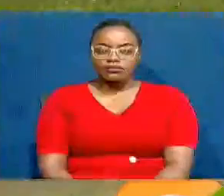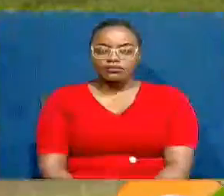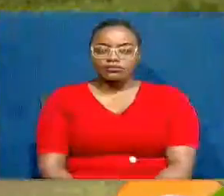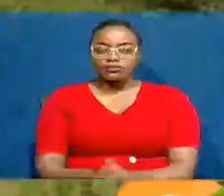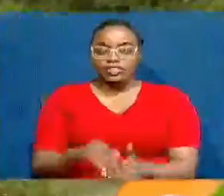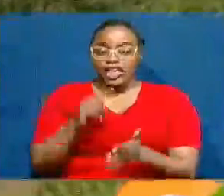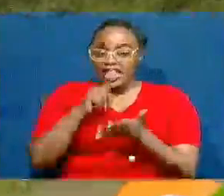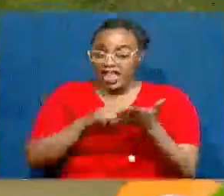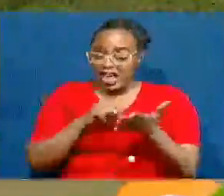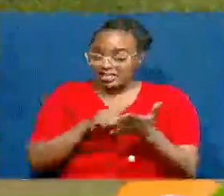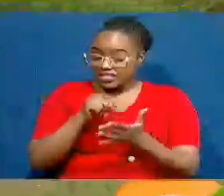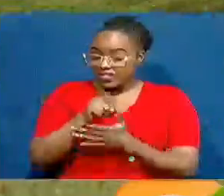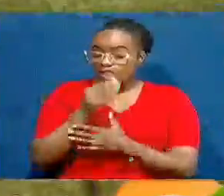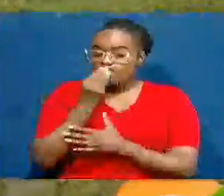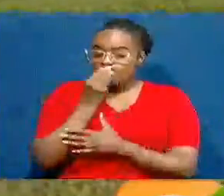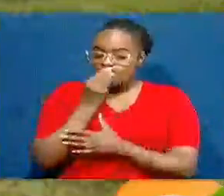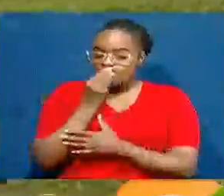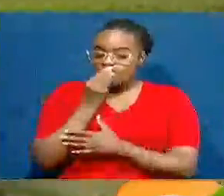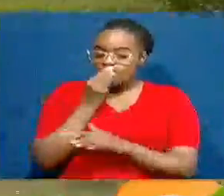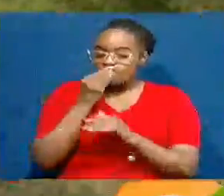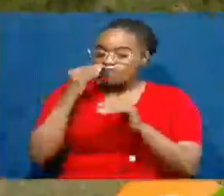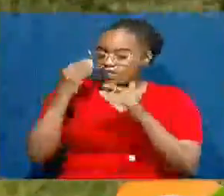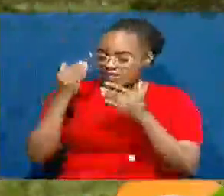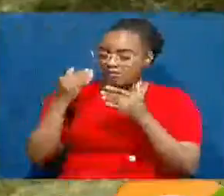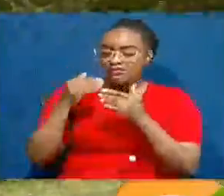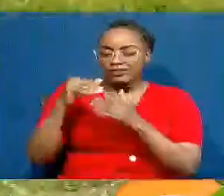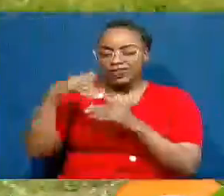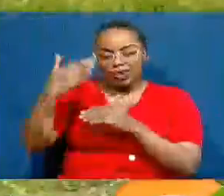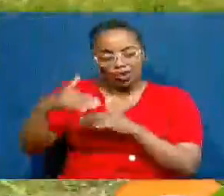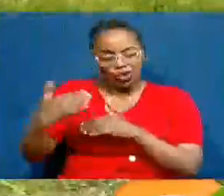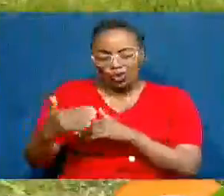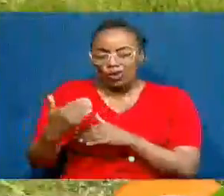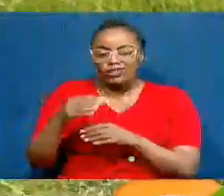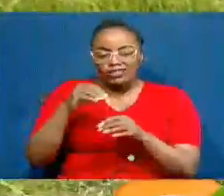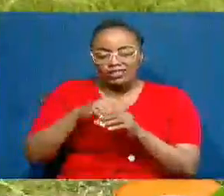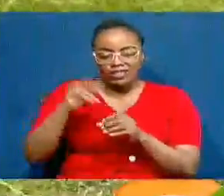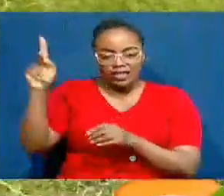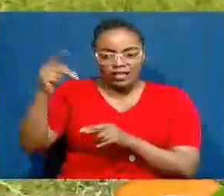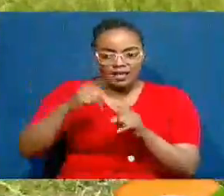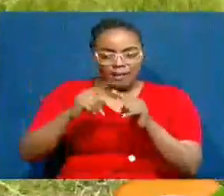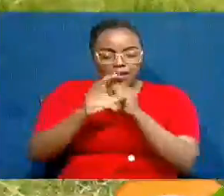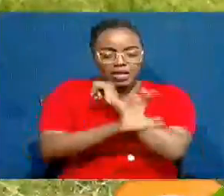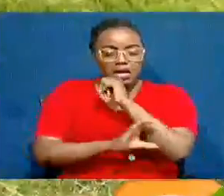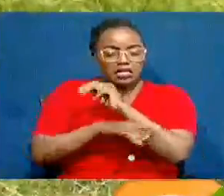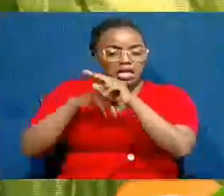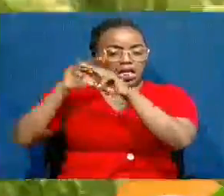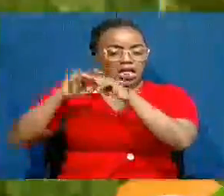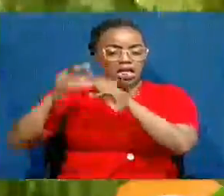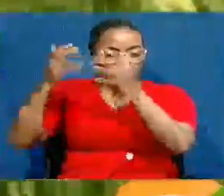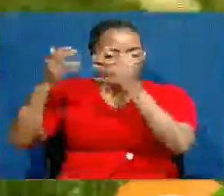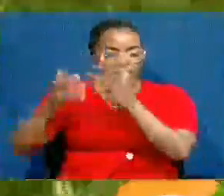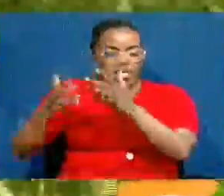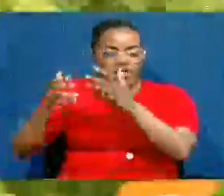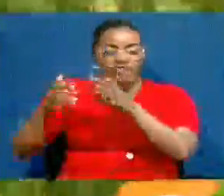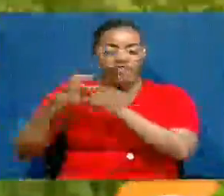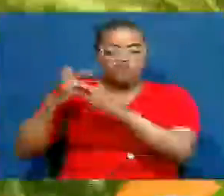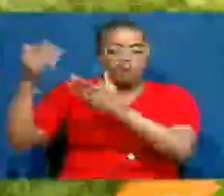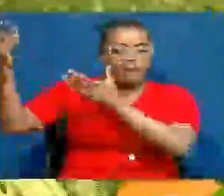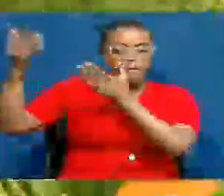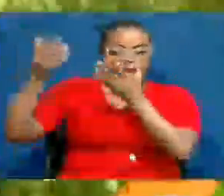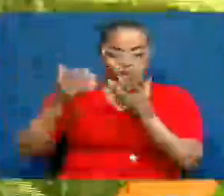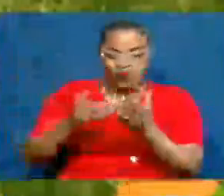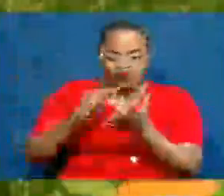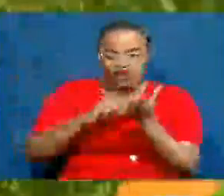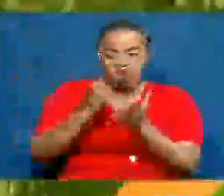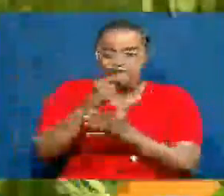Rice is a staple food in many Kenyan households. But the country still relies heavily on imports, with only